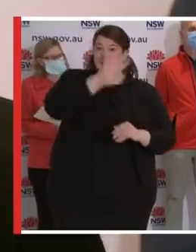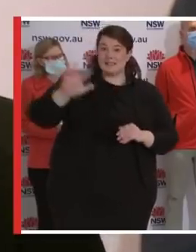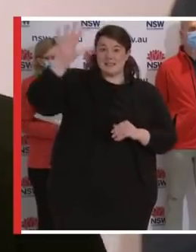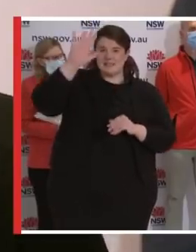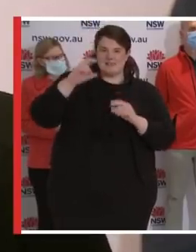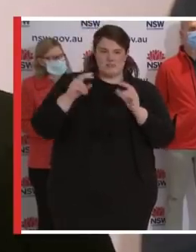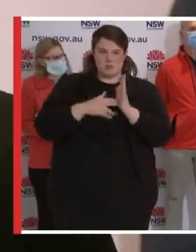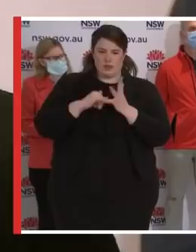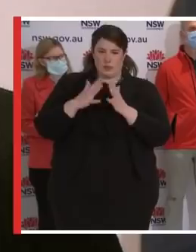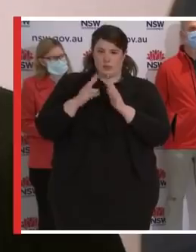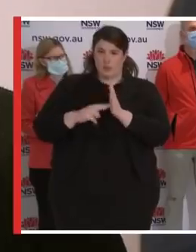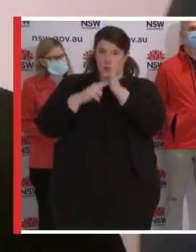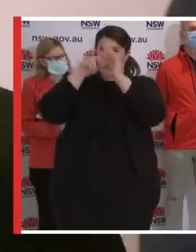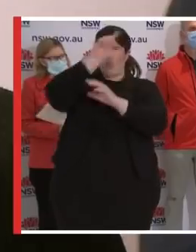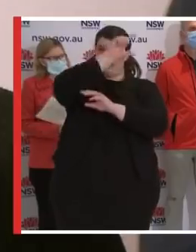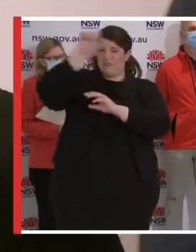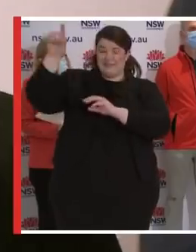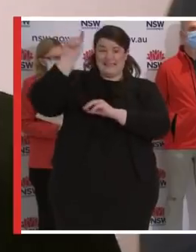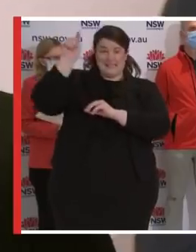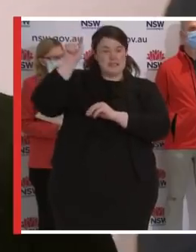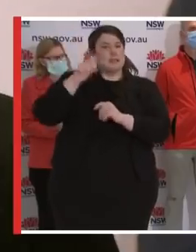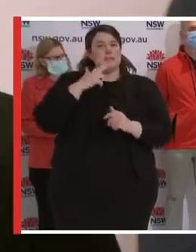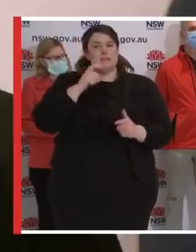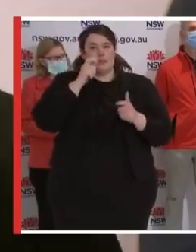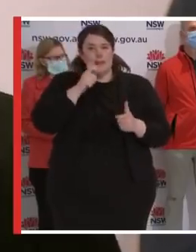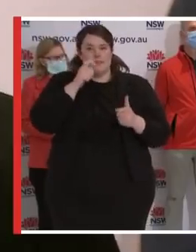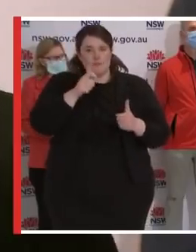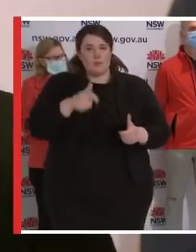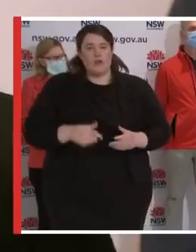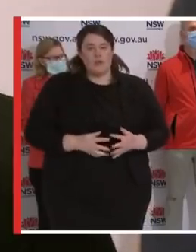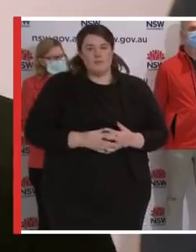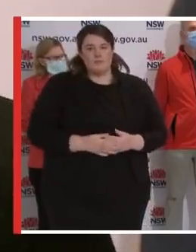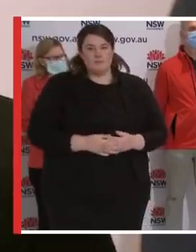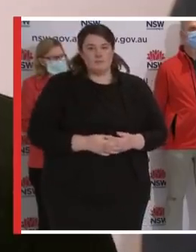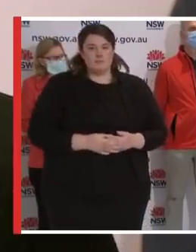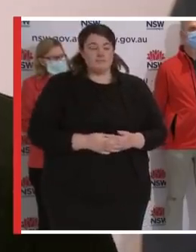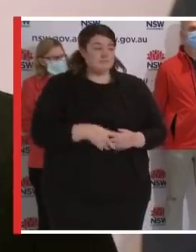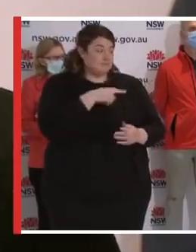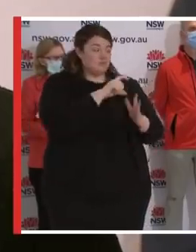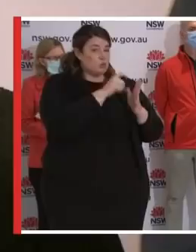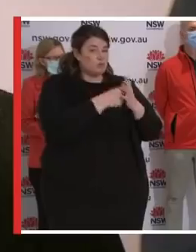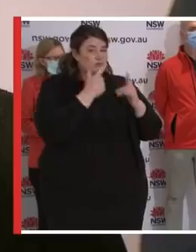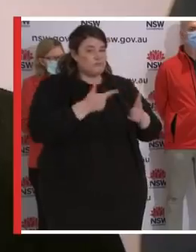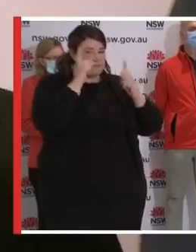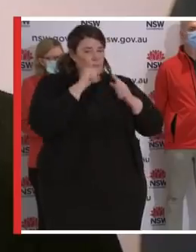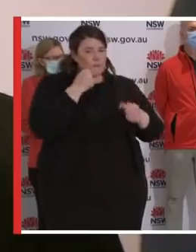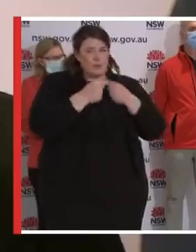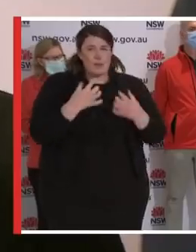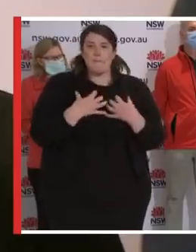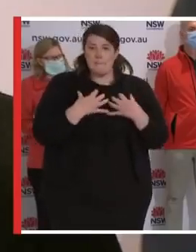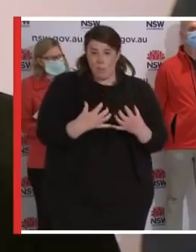action taken. But I understand, and Dr. Chant will elaborate, that there is a case